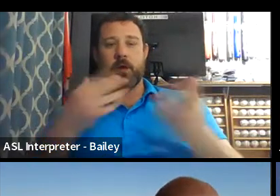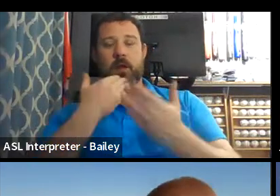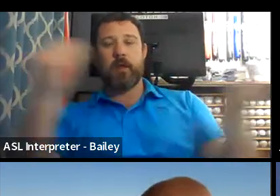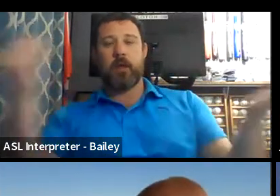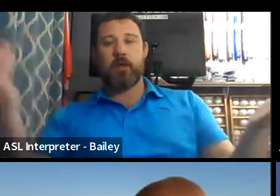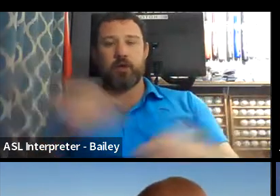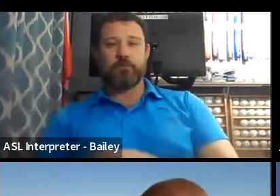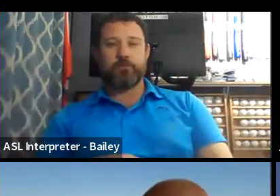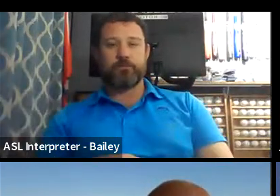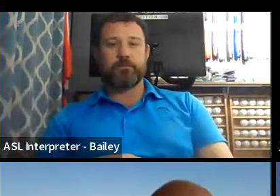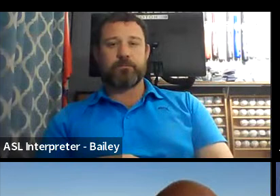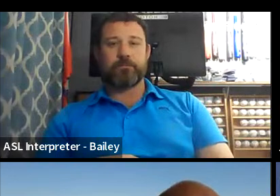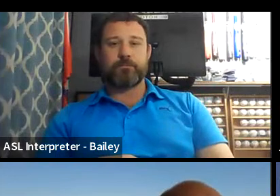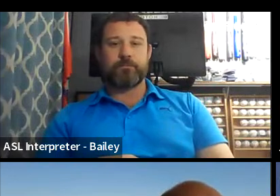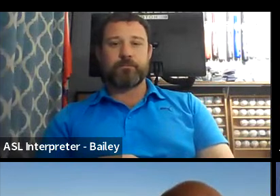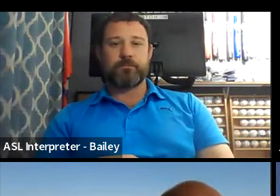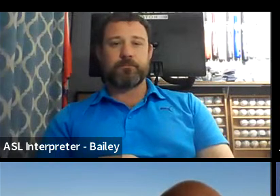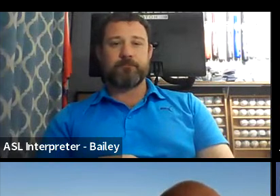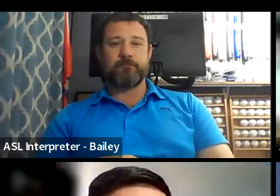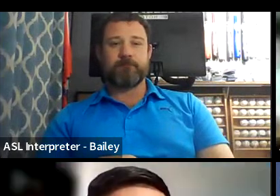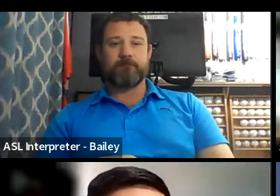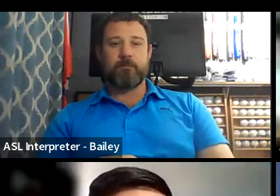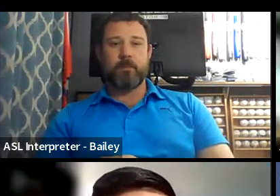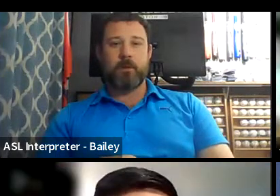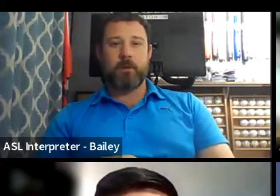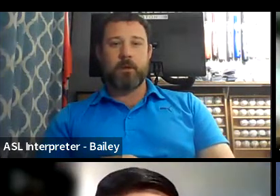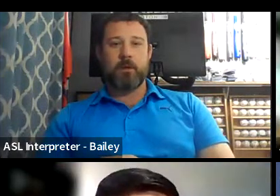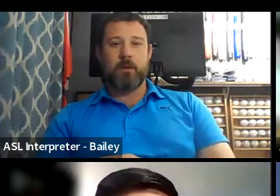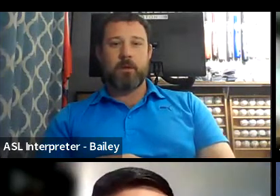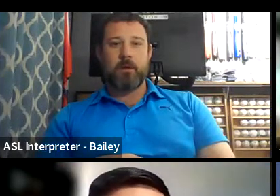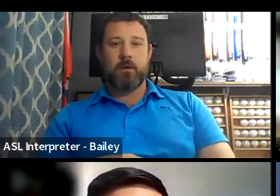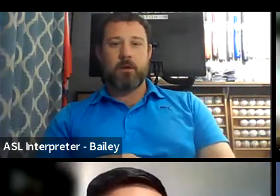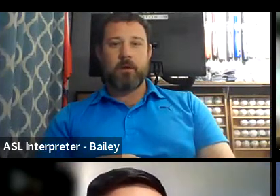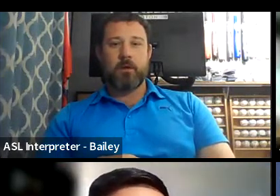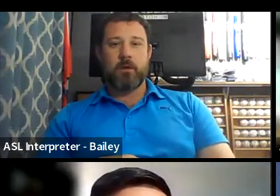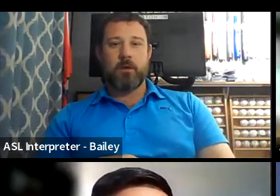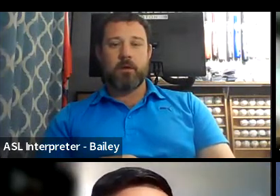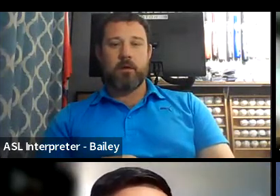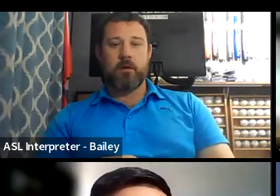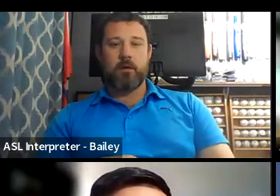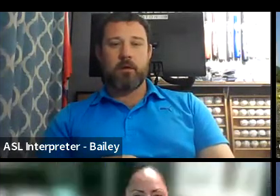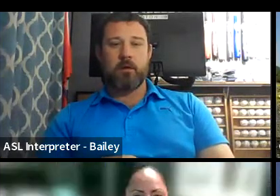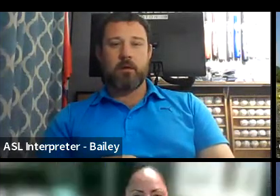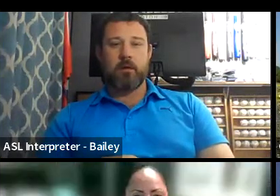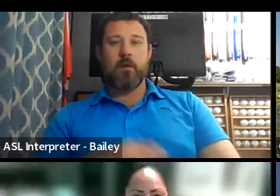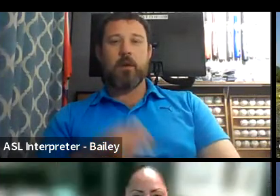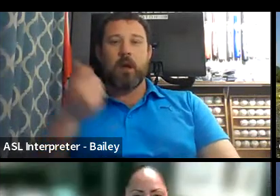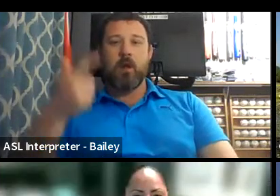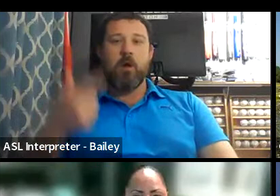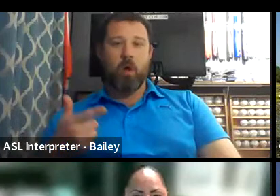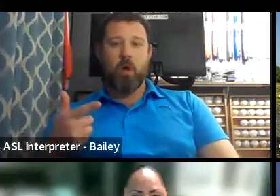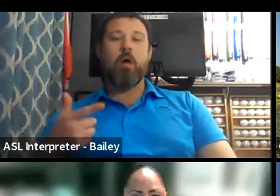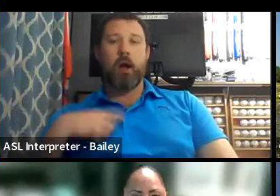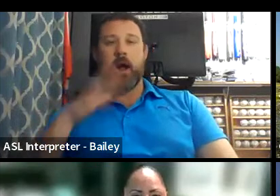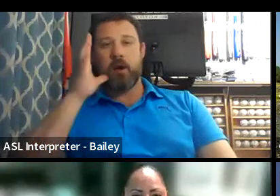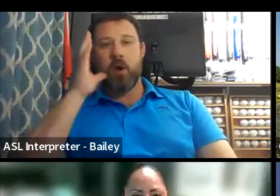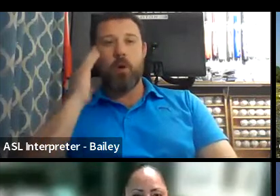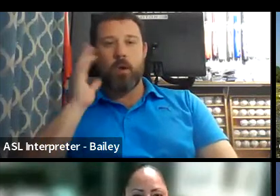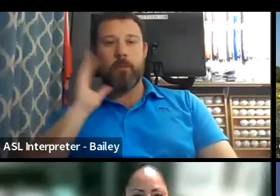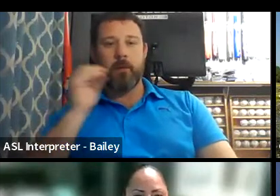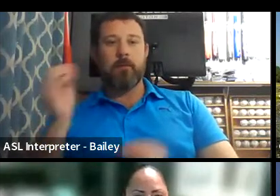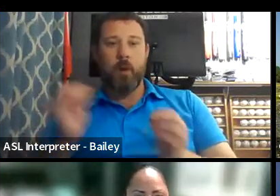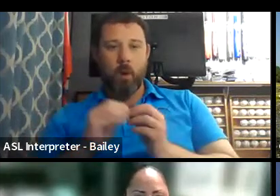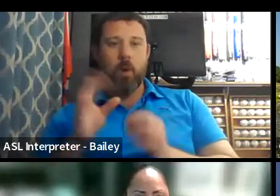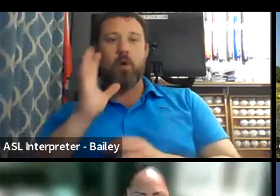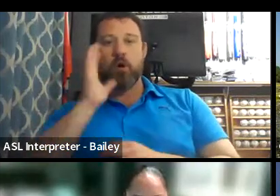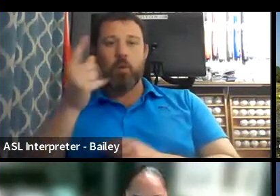you. And I think we caught all the questions that were in the chat, but I know there will be more questions that you